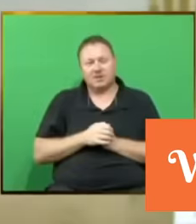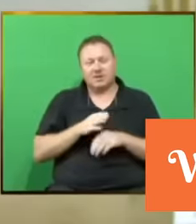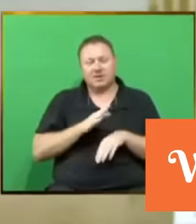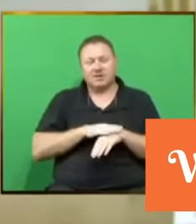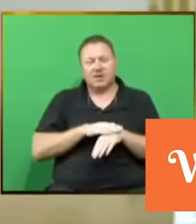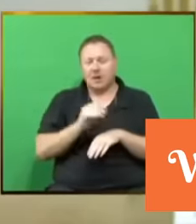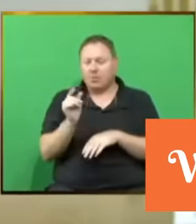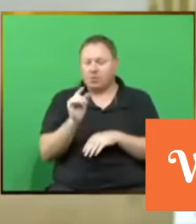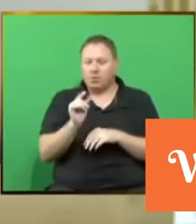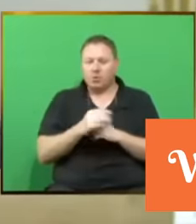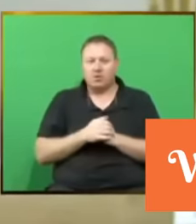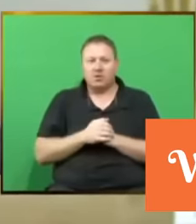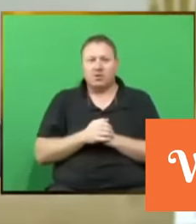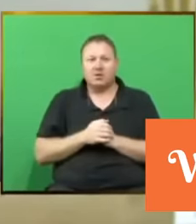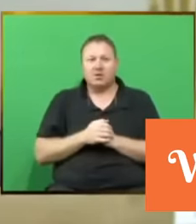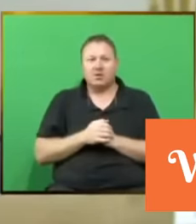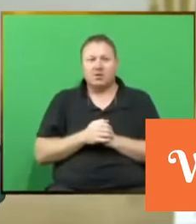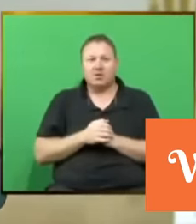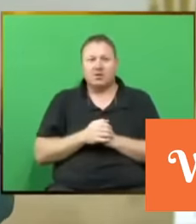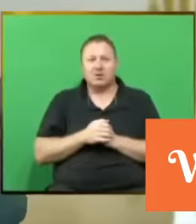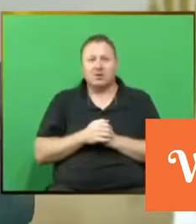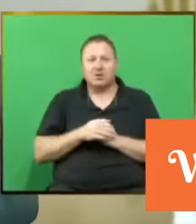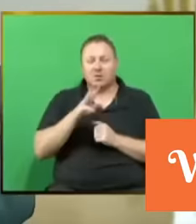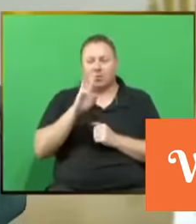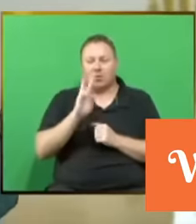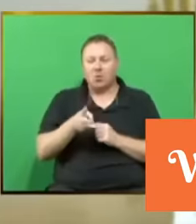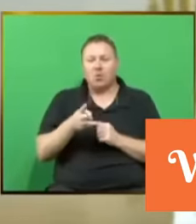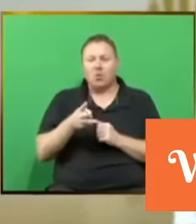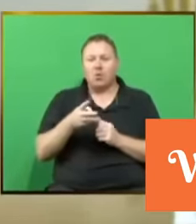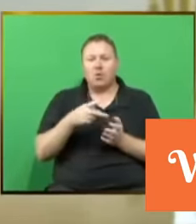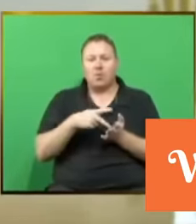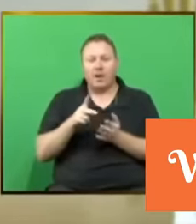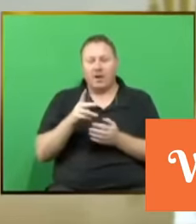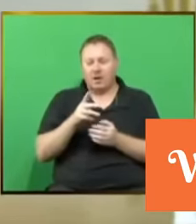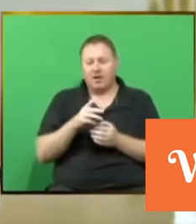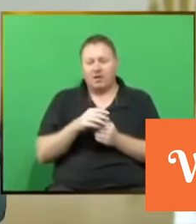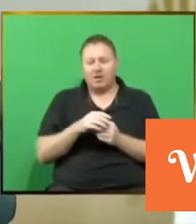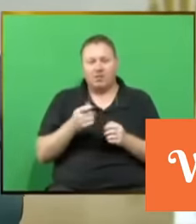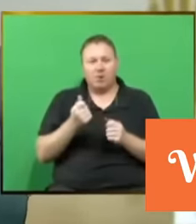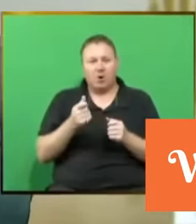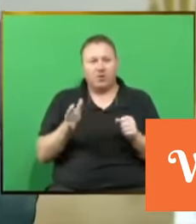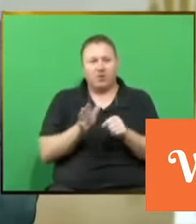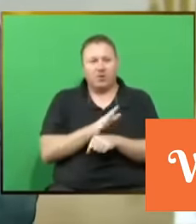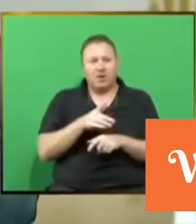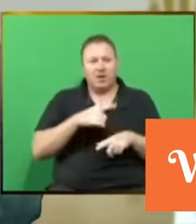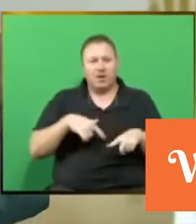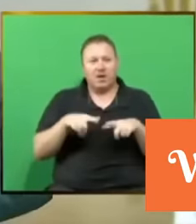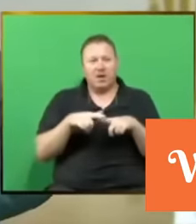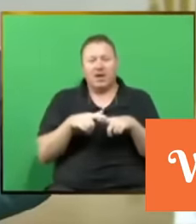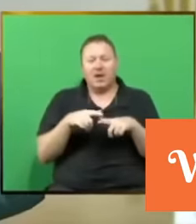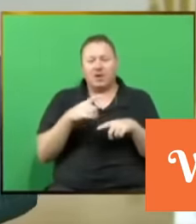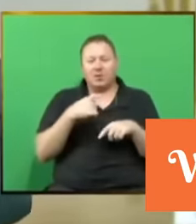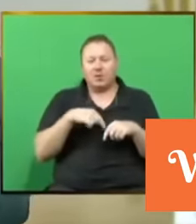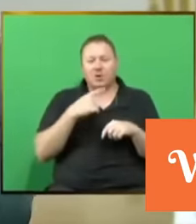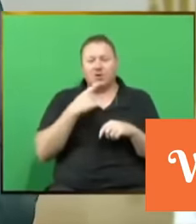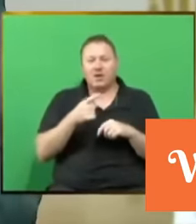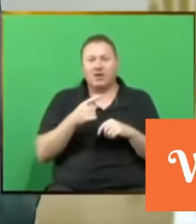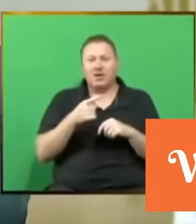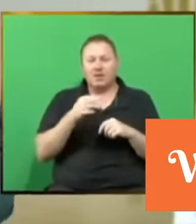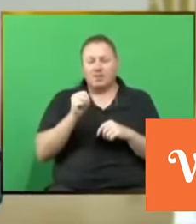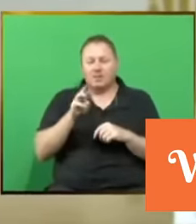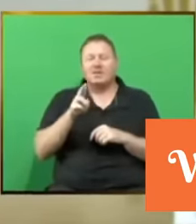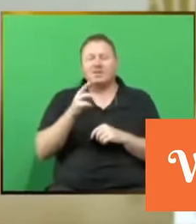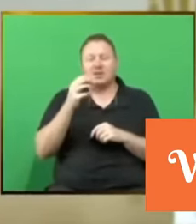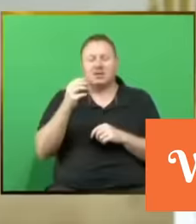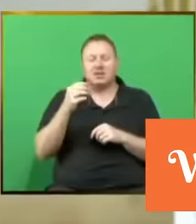coming. The time is coming when you will pay the ultimate price. As you conclude, Honourable Member. We are saying, Mr. President, we